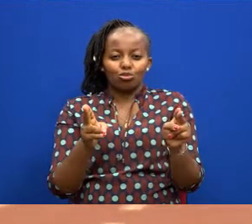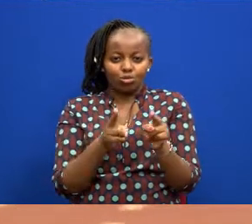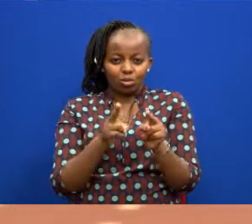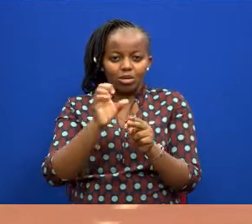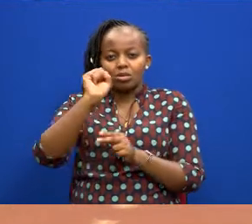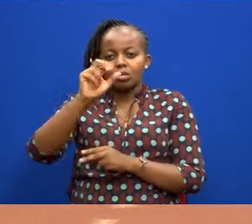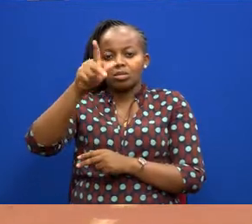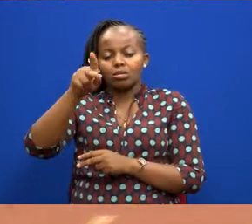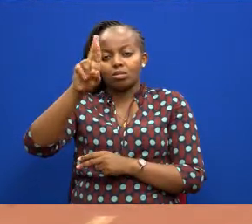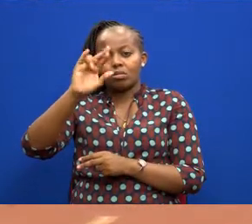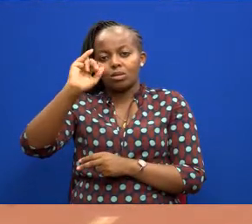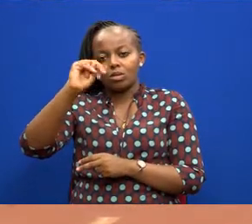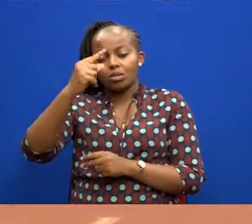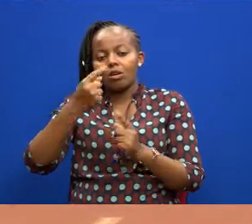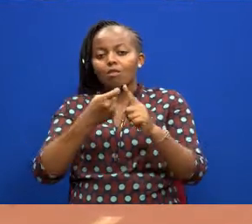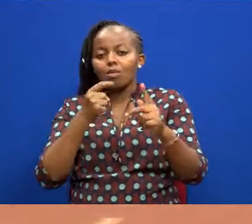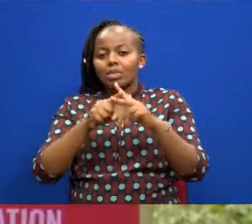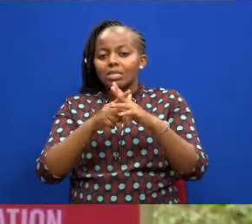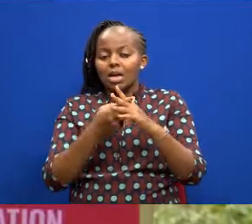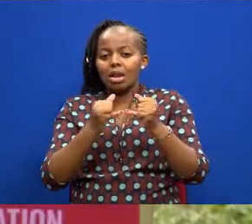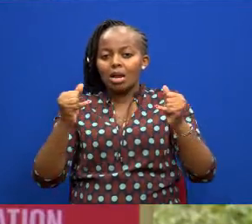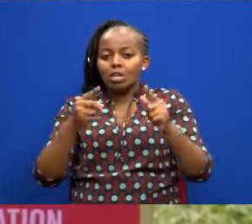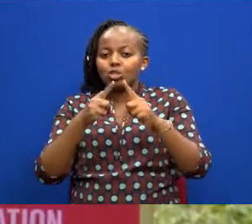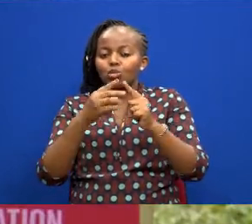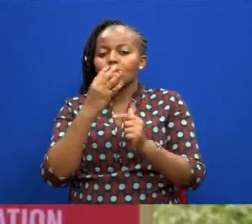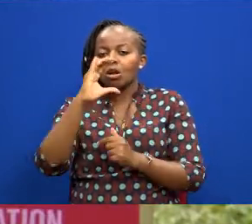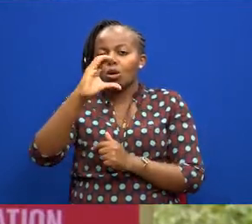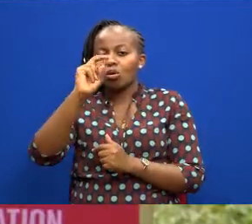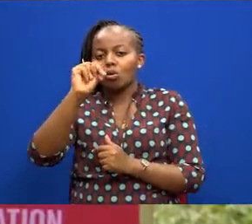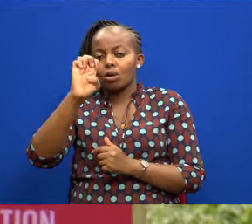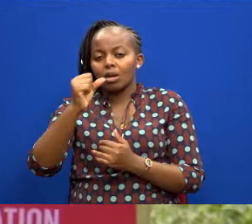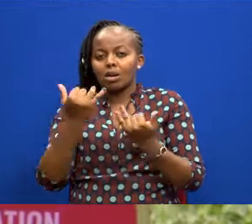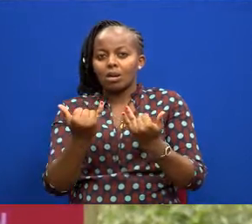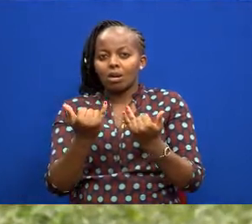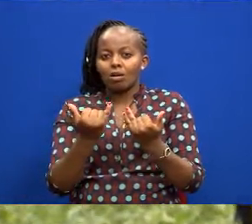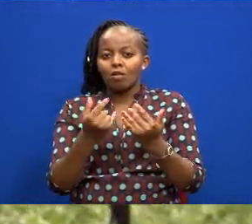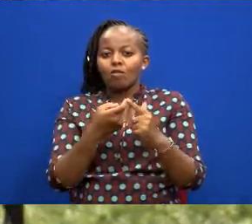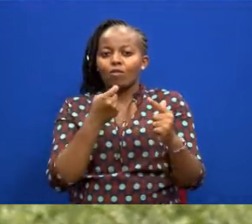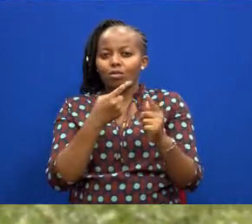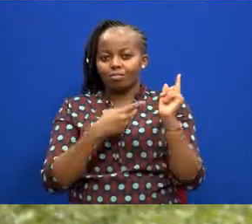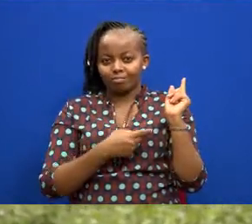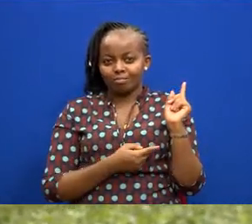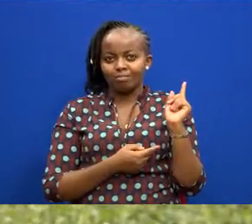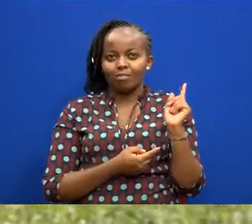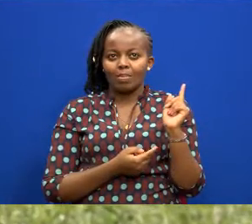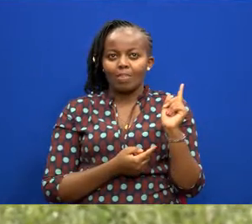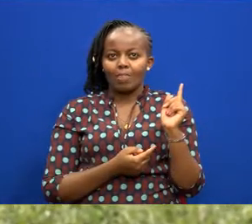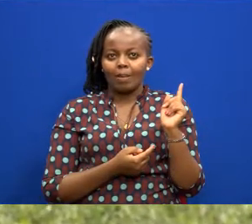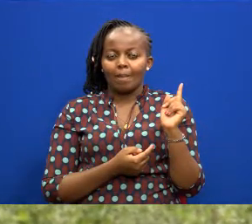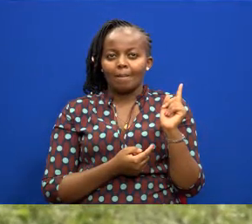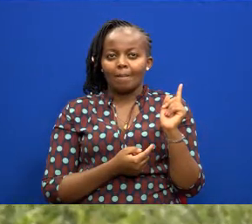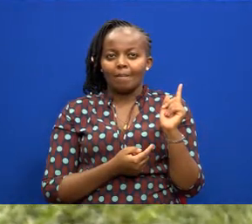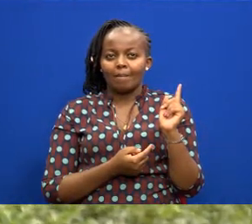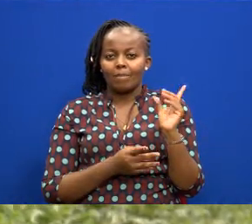from the start line to the orange cone. From this position,